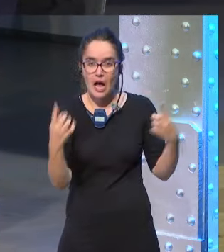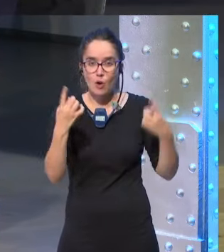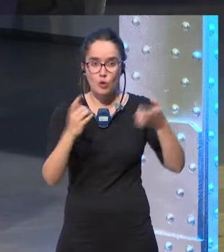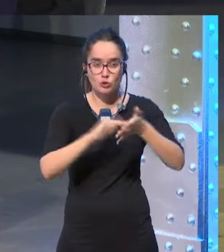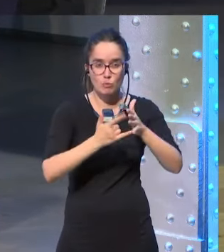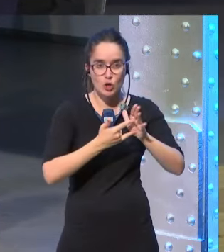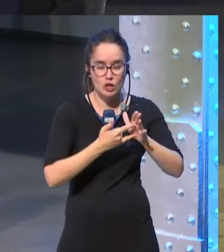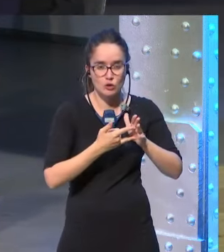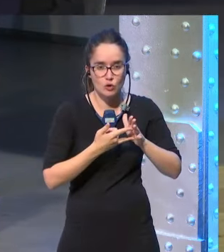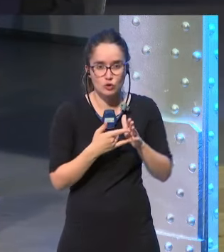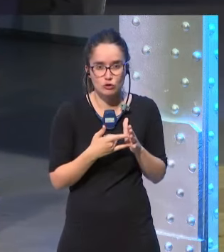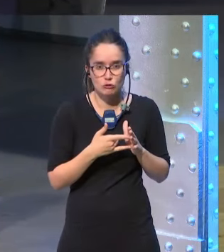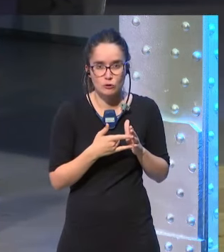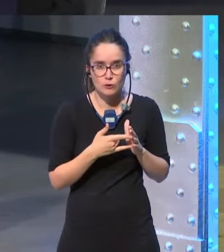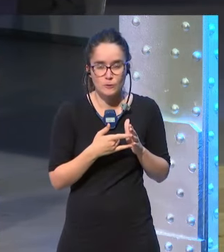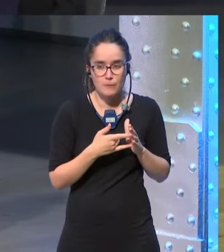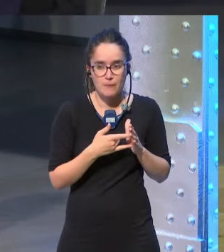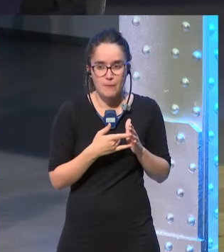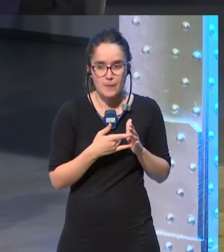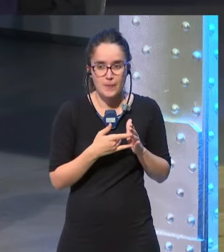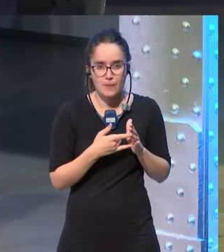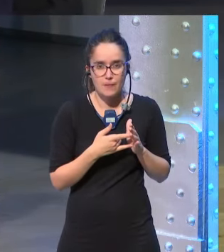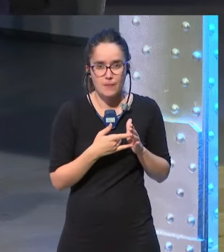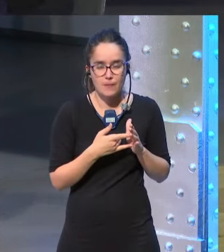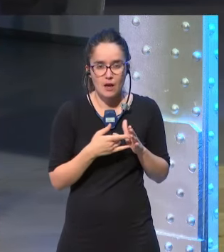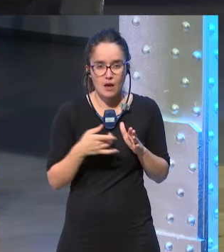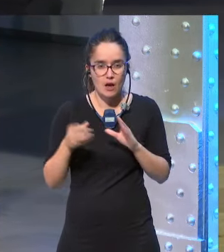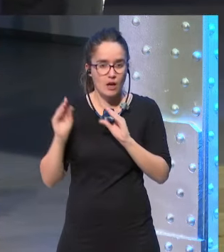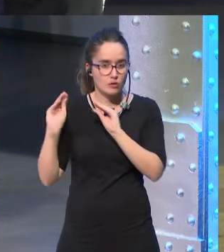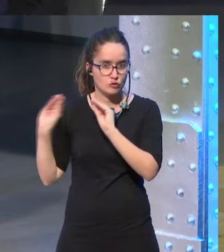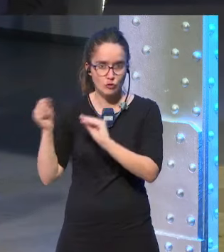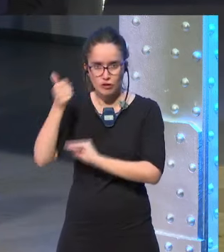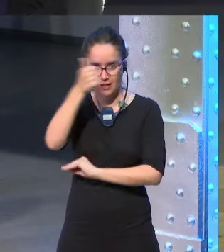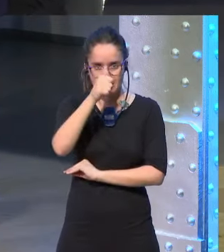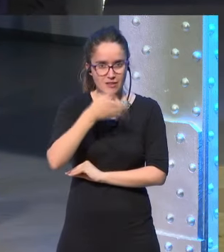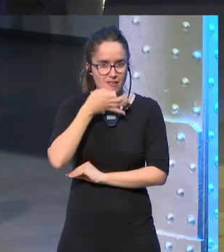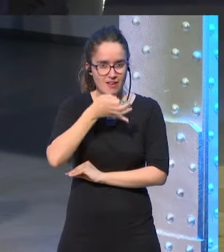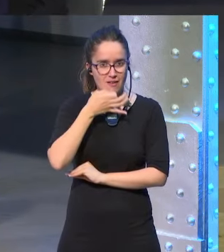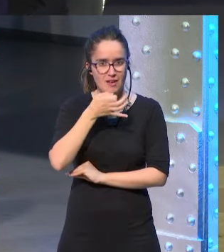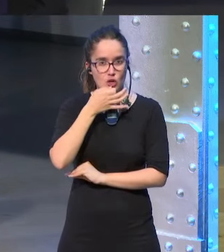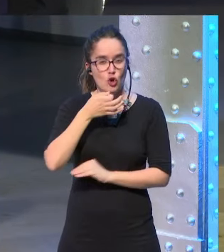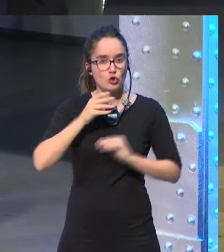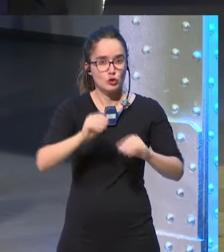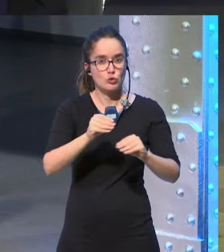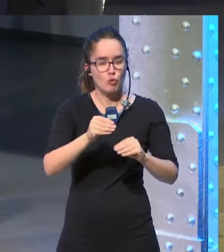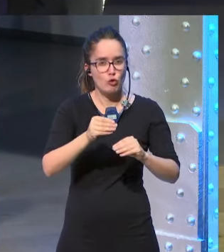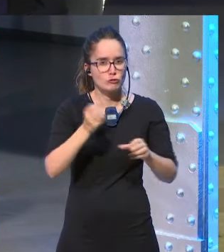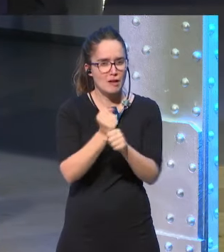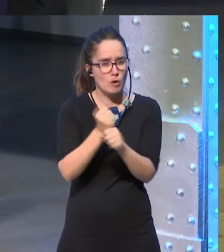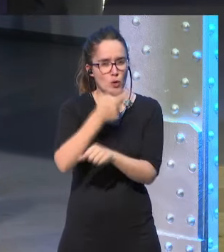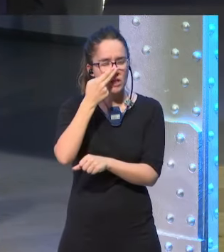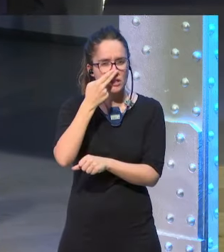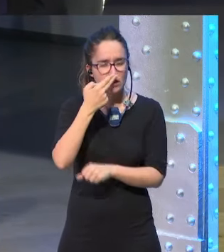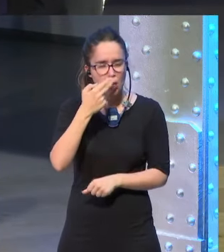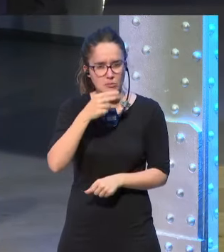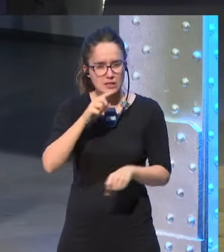projects. Very interested in I've been very interested in his work and their work for quite a while.